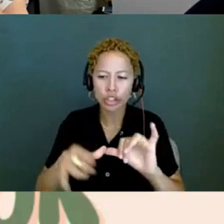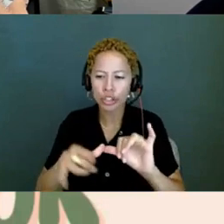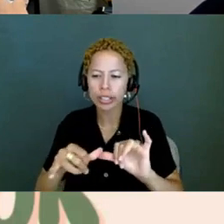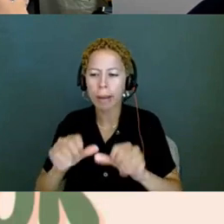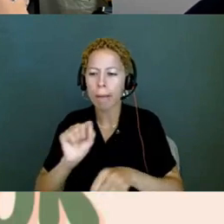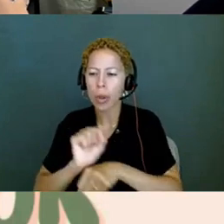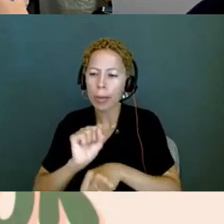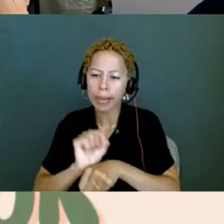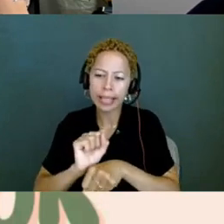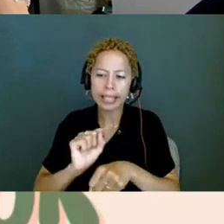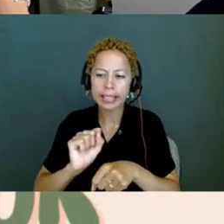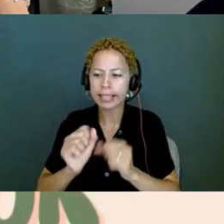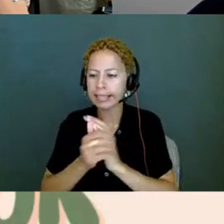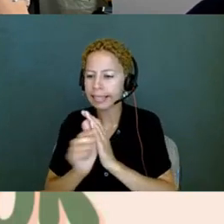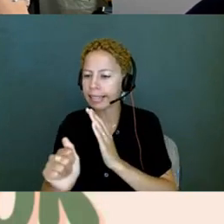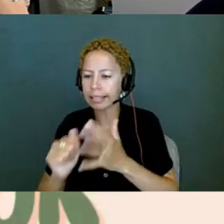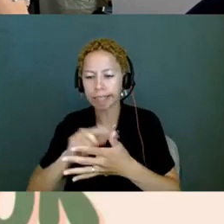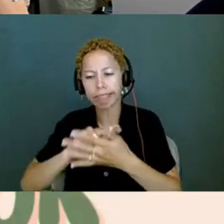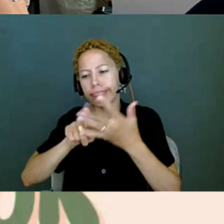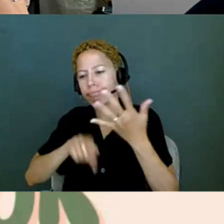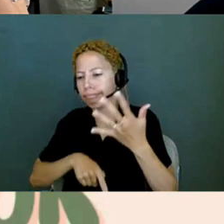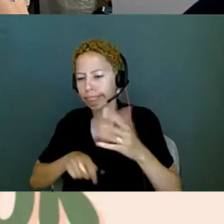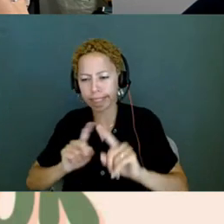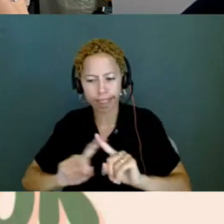employability skills, all that lovely juicy stuff.